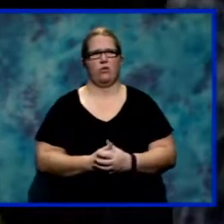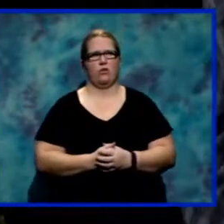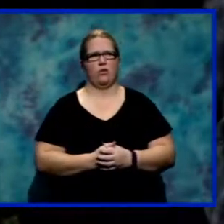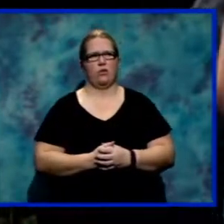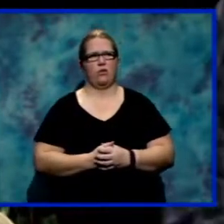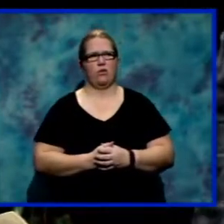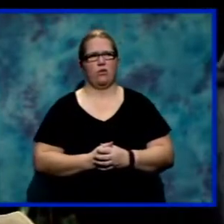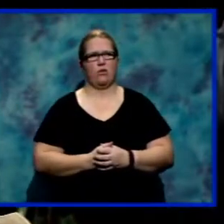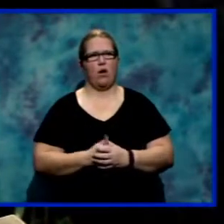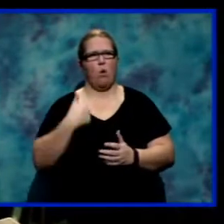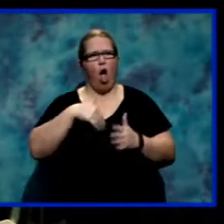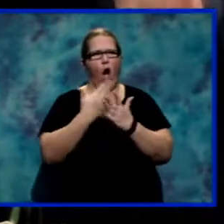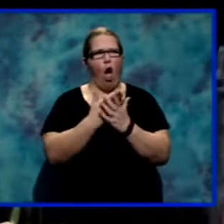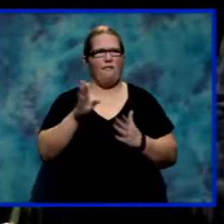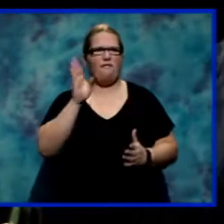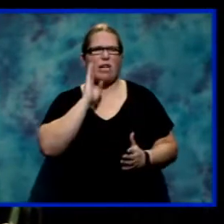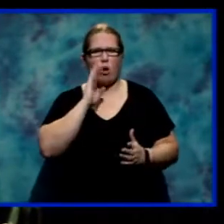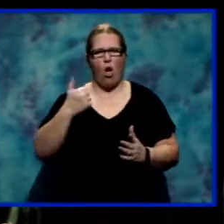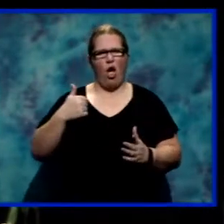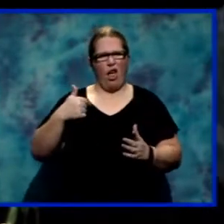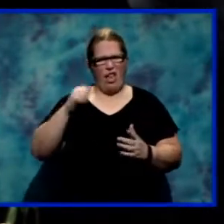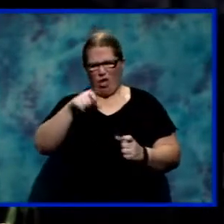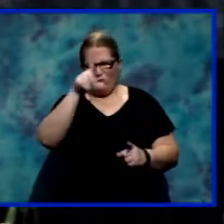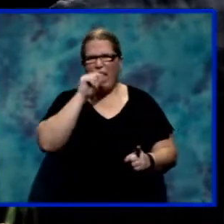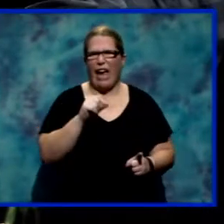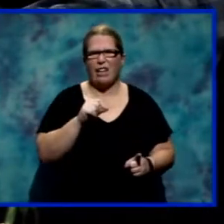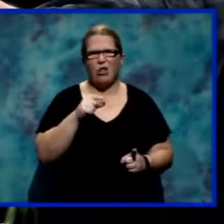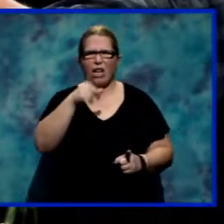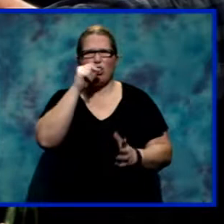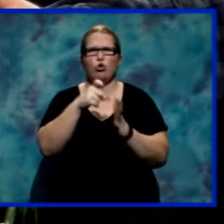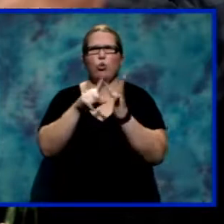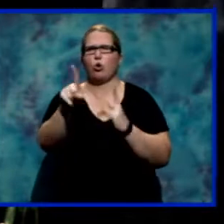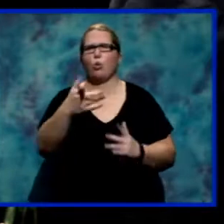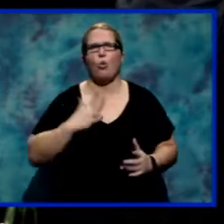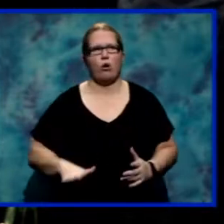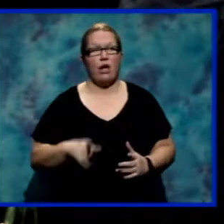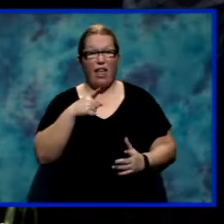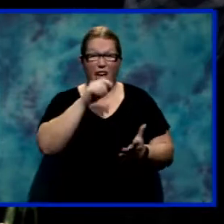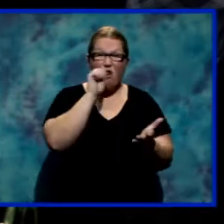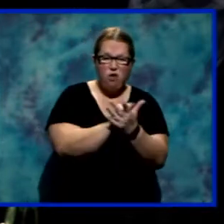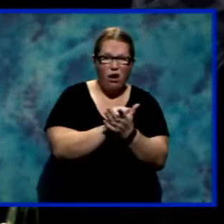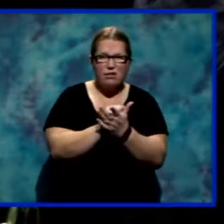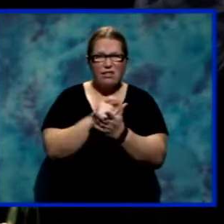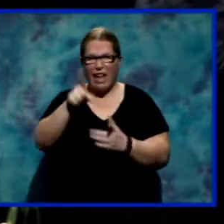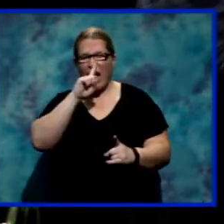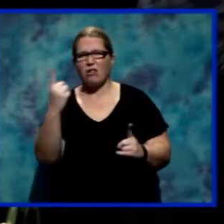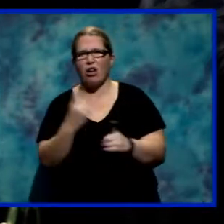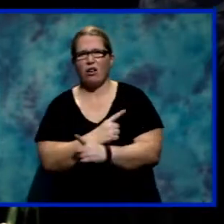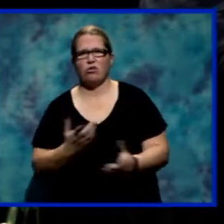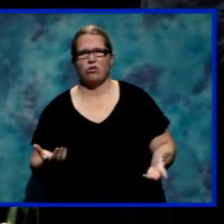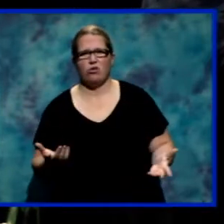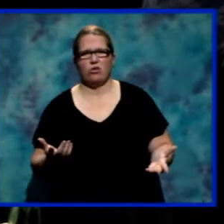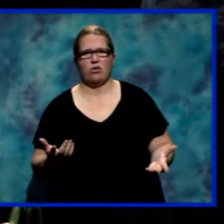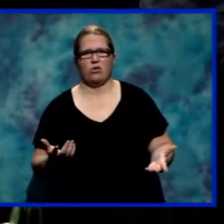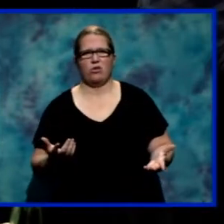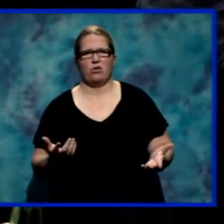And we get on Facebook and we say, of course you can. It's your choice. You can do whatever you want. Are they right? They can't change?